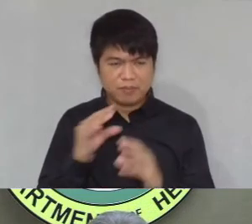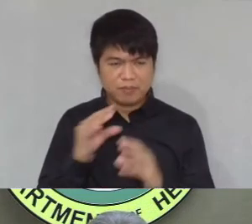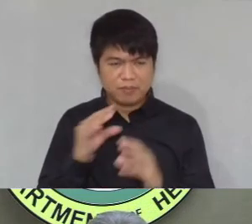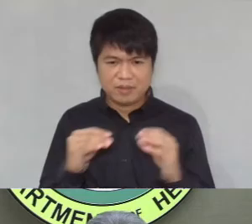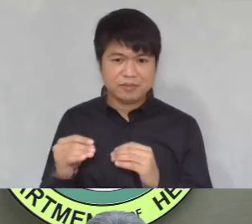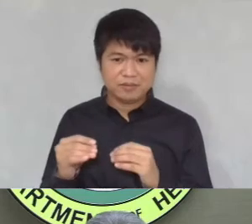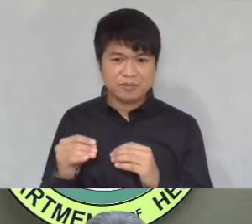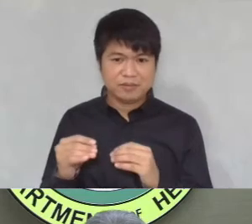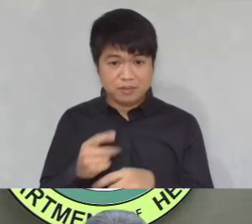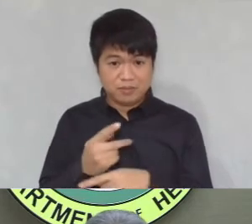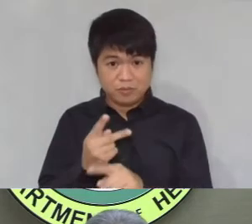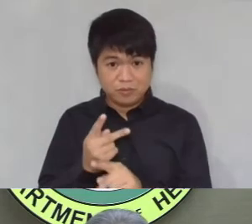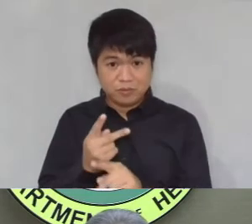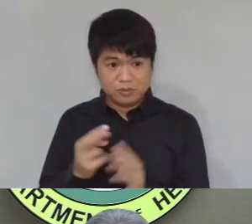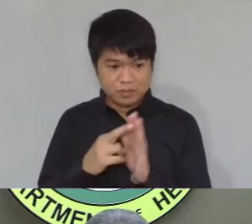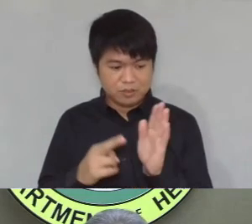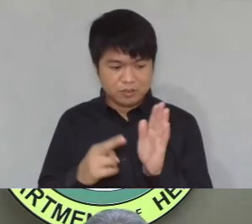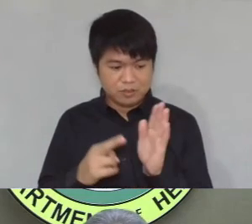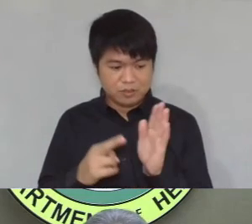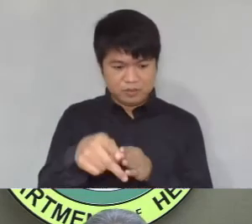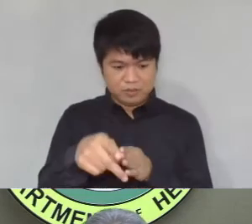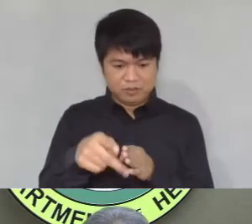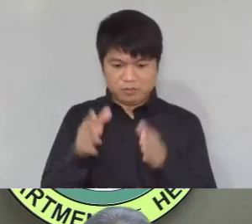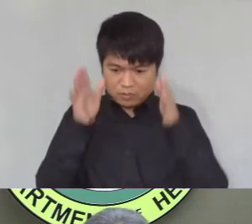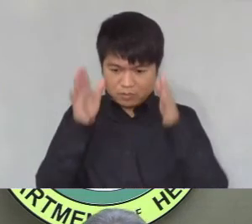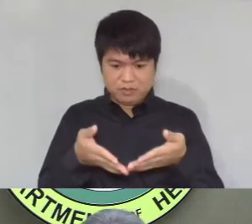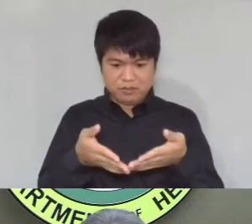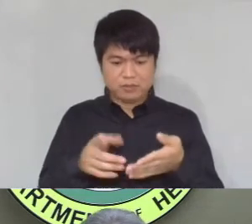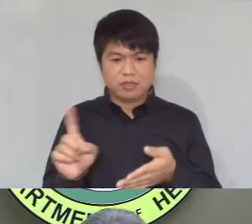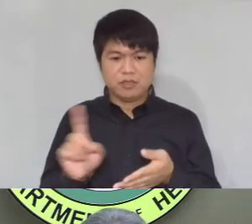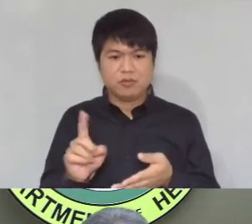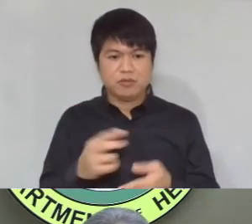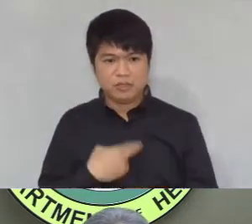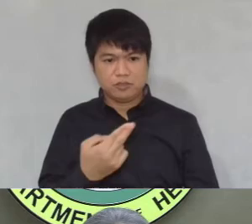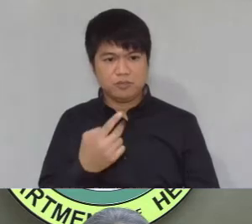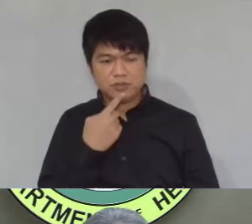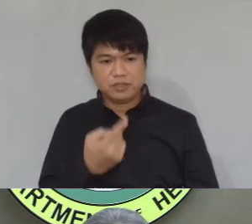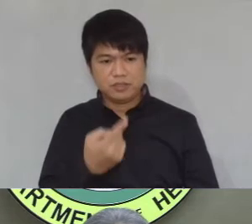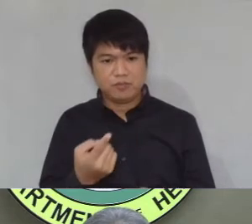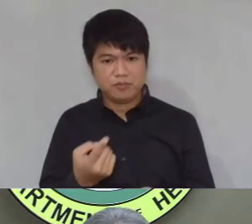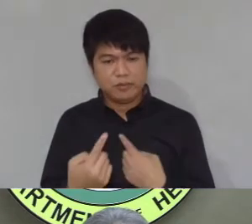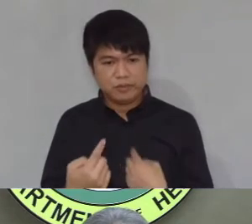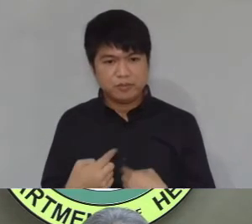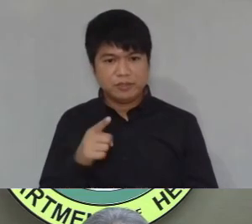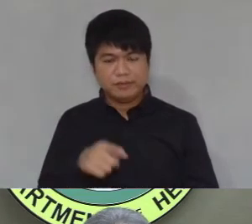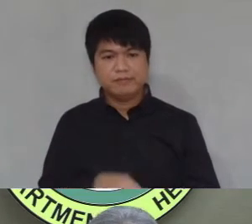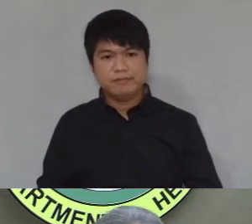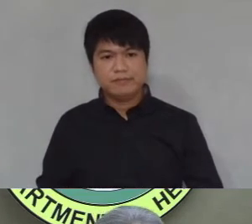societies can produce regulations that are profession-specific? What are your thoughts on that?